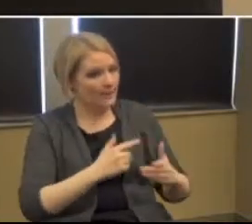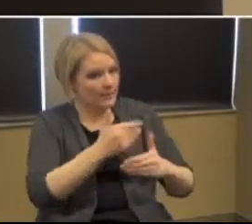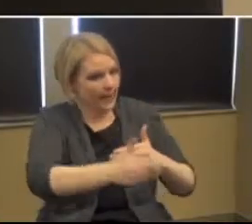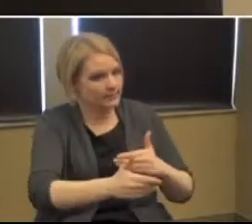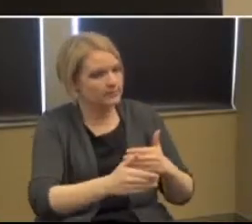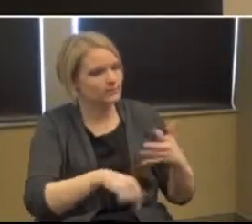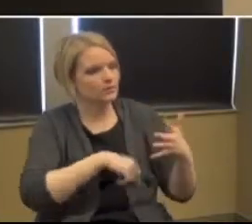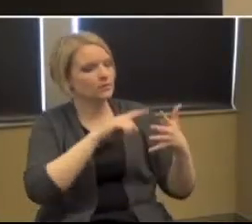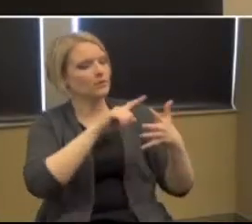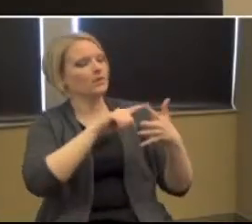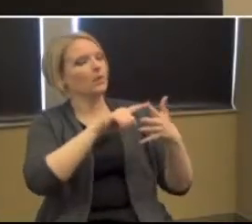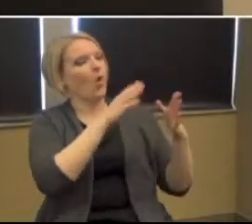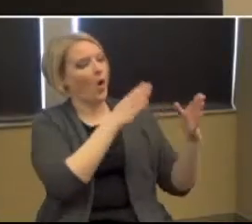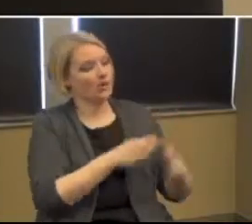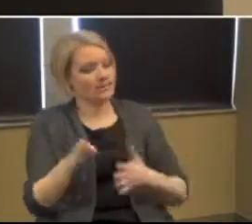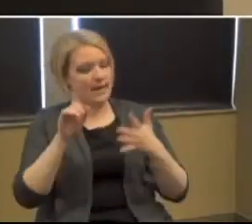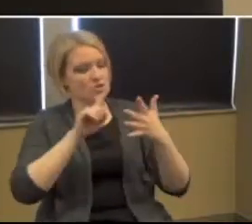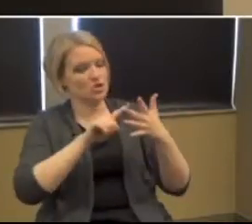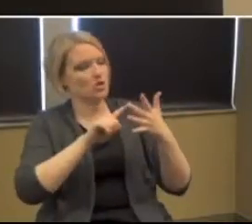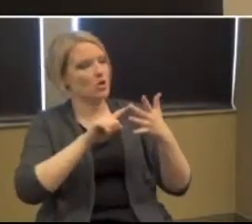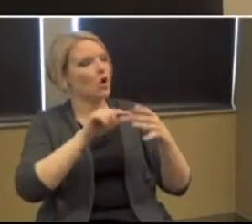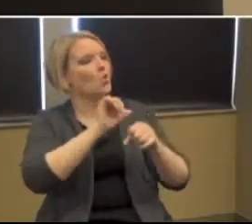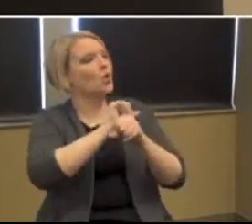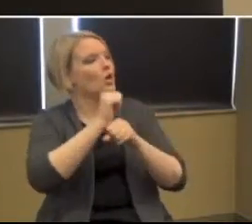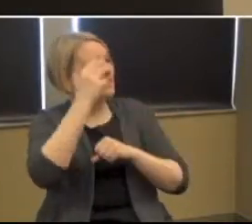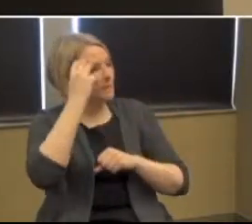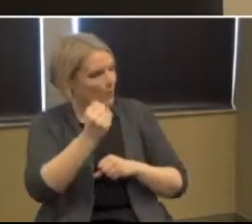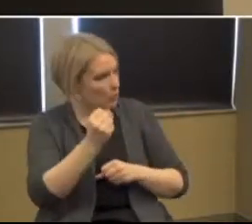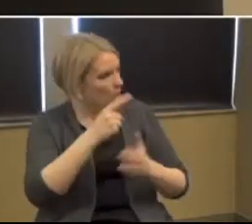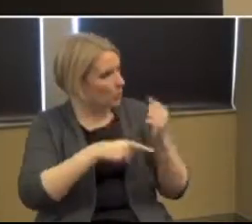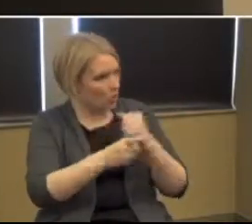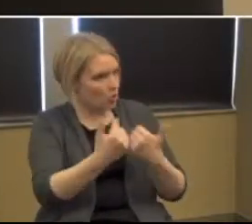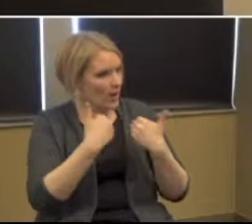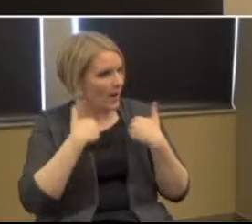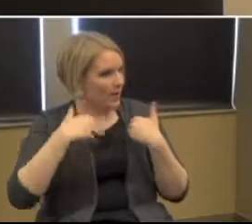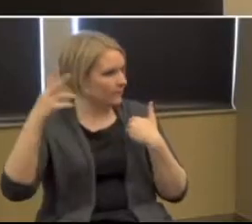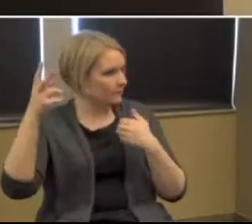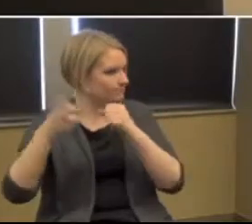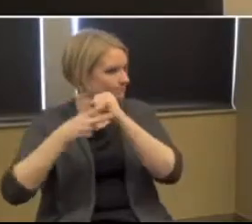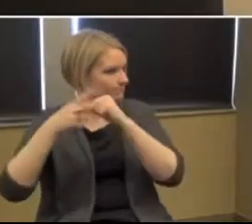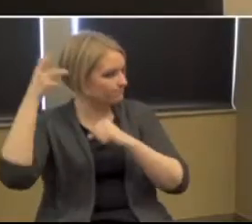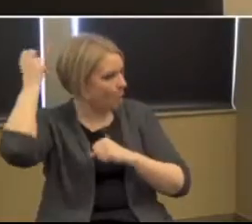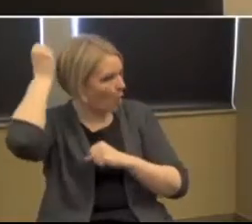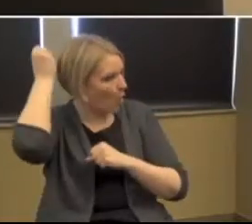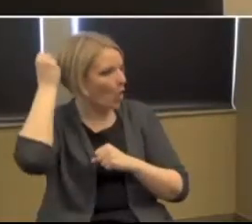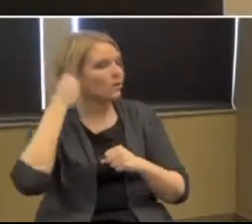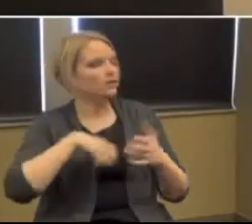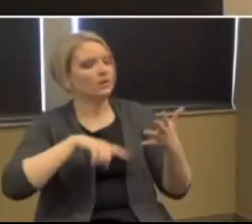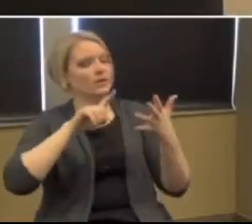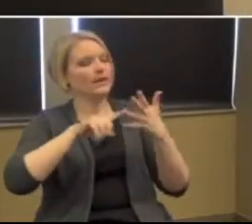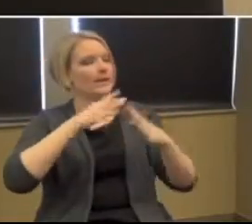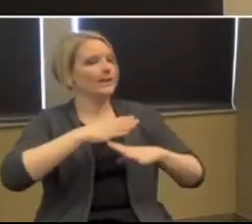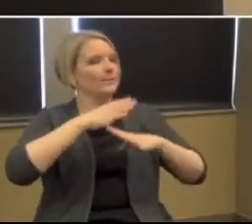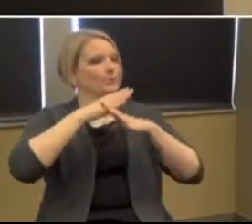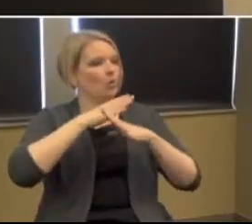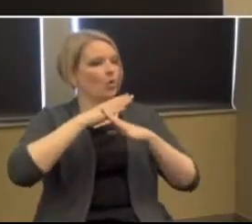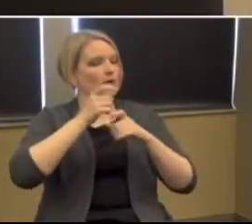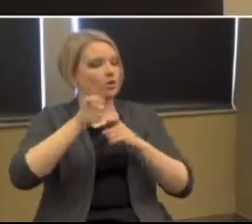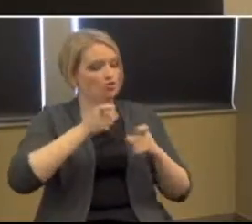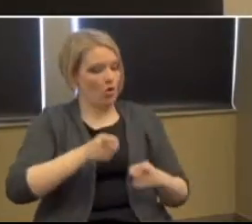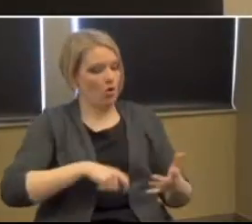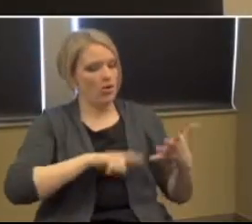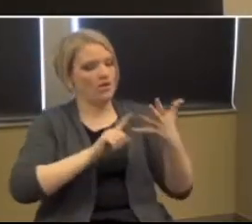Organization, working memory, and how to use what you've got stored in your memory. Again, inhibitory control, flexibility, and